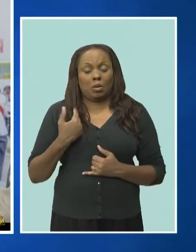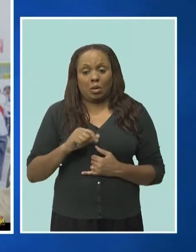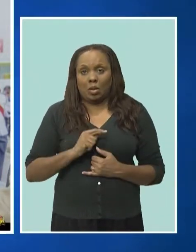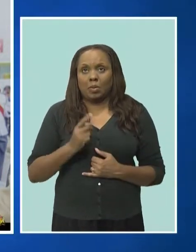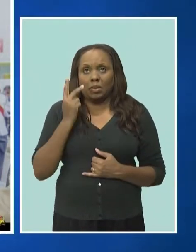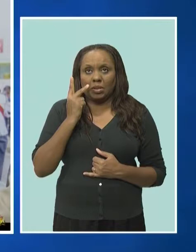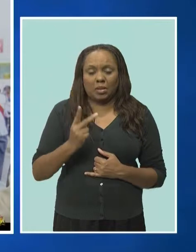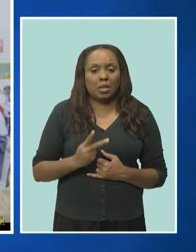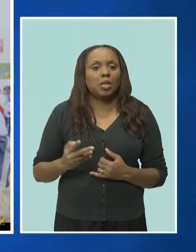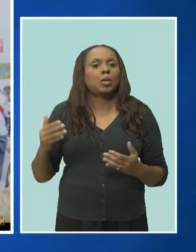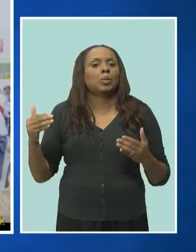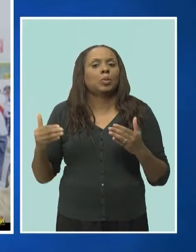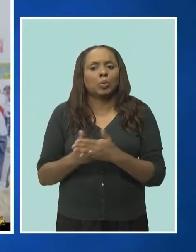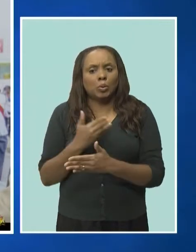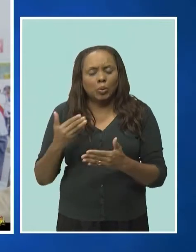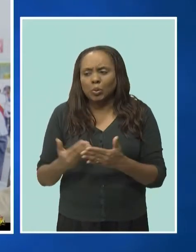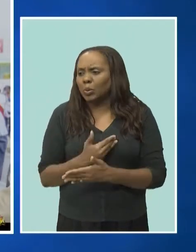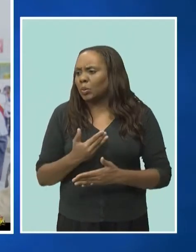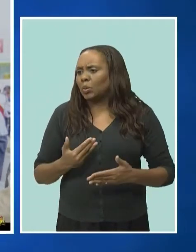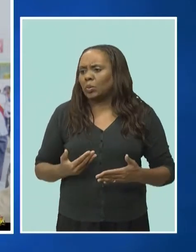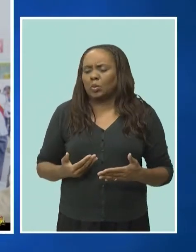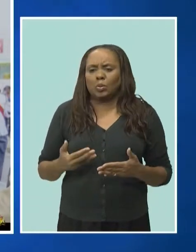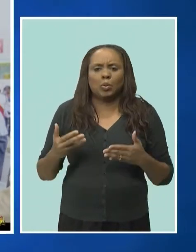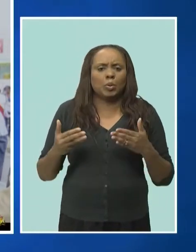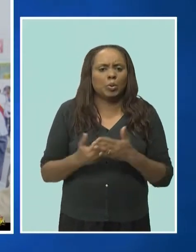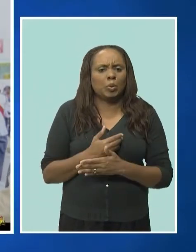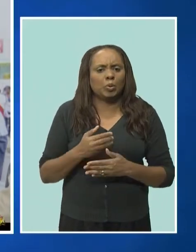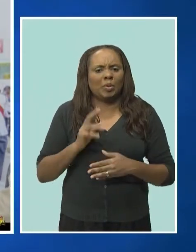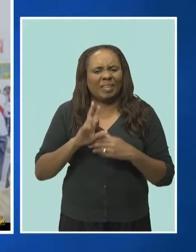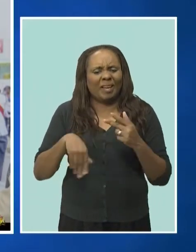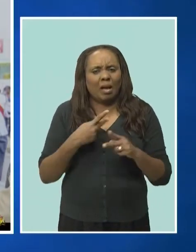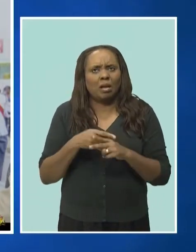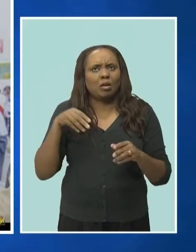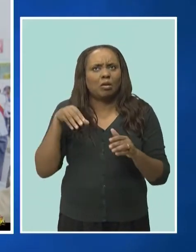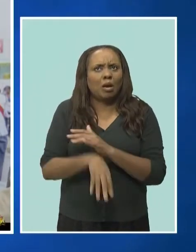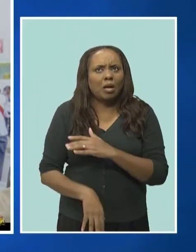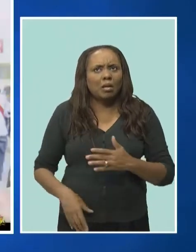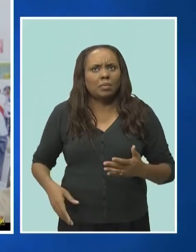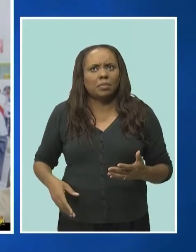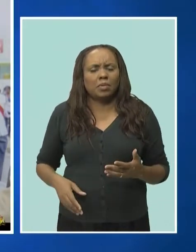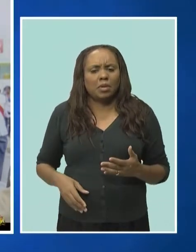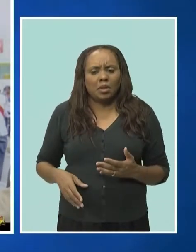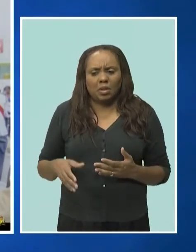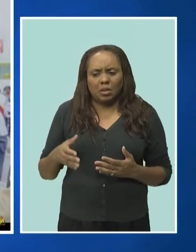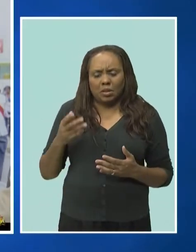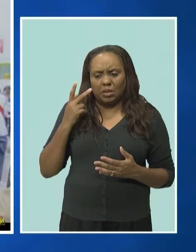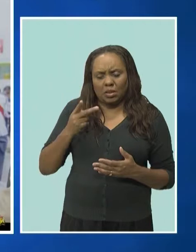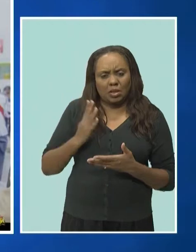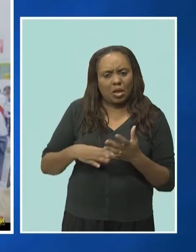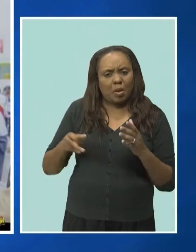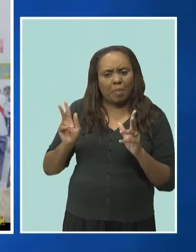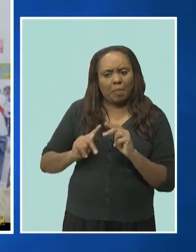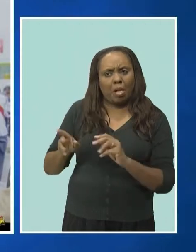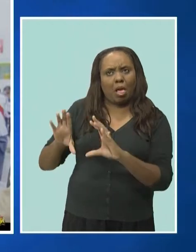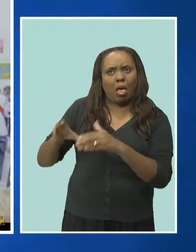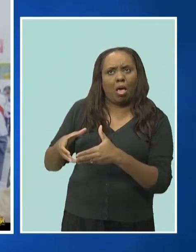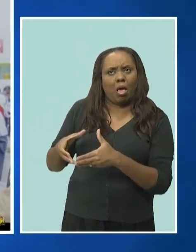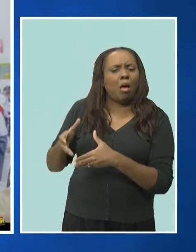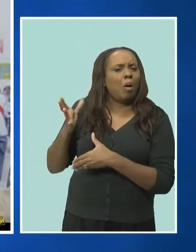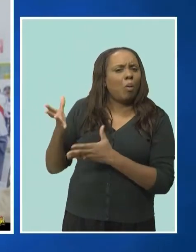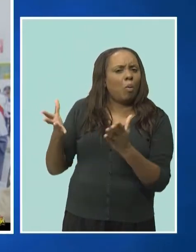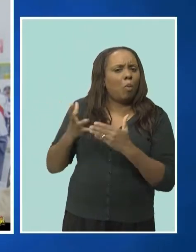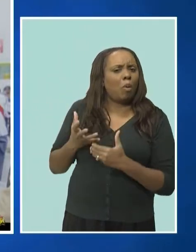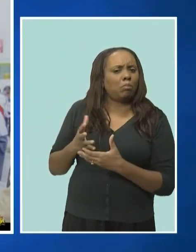complexion and has become part of the new culture in Barbados, or the new subculture in Barbados. Let